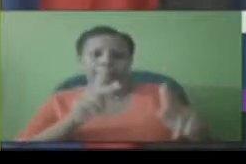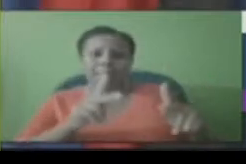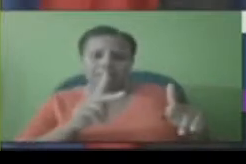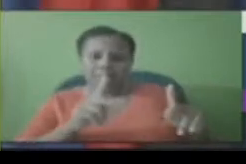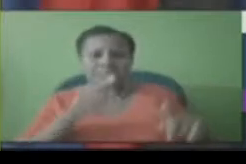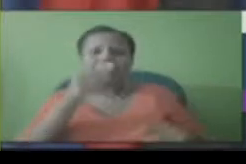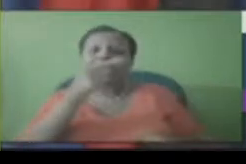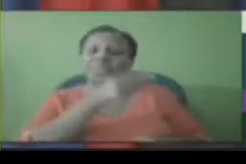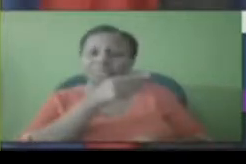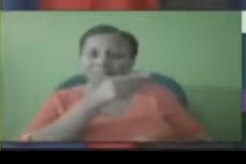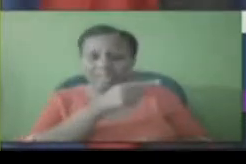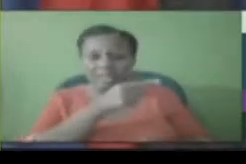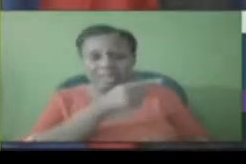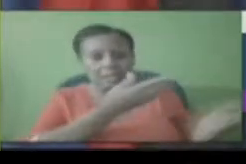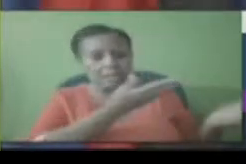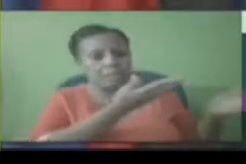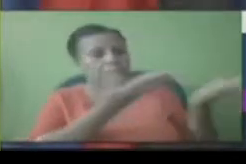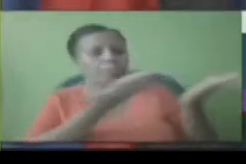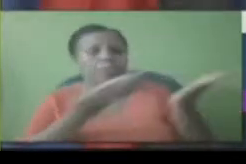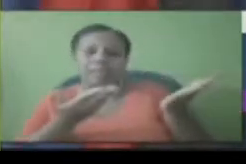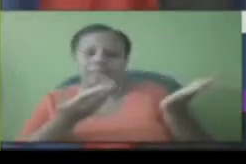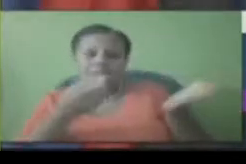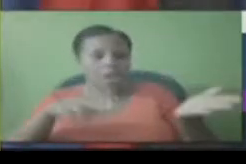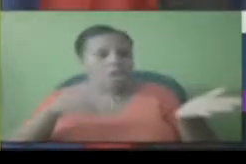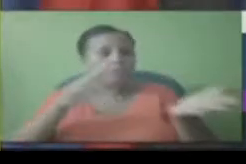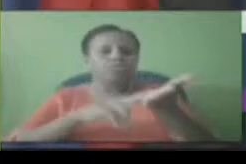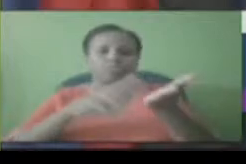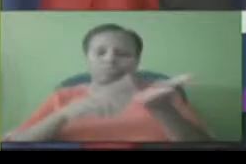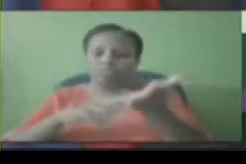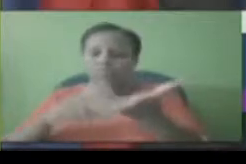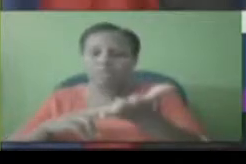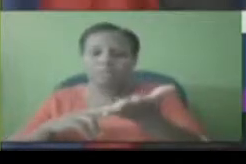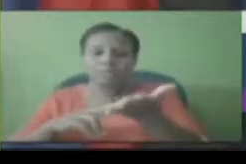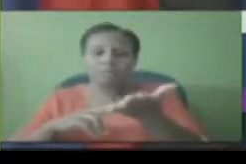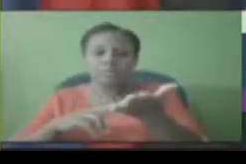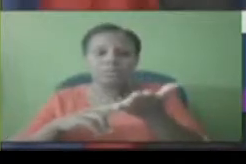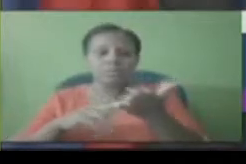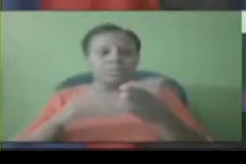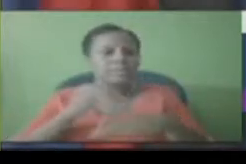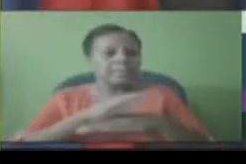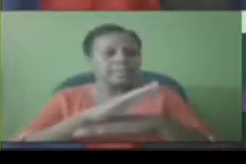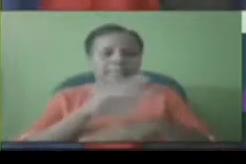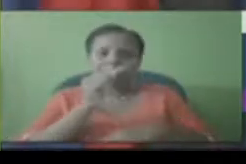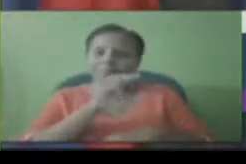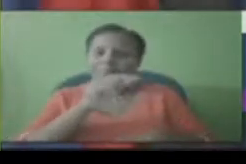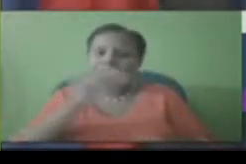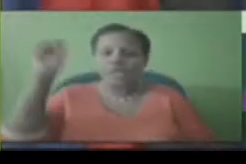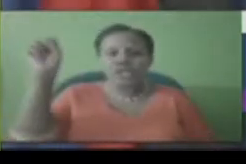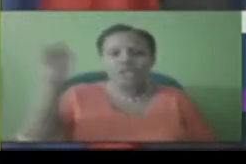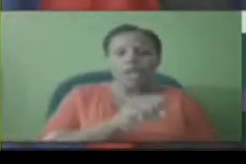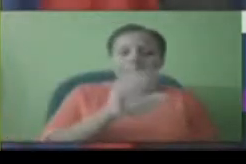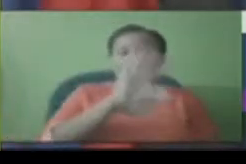contracts being executed in South Africa with Johnson & Johnson. And whatever happened at that plant